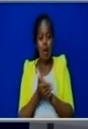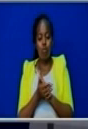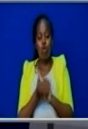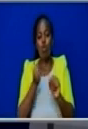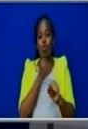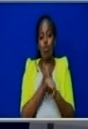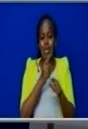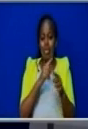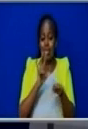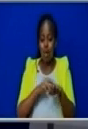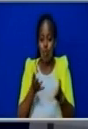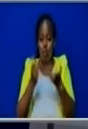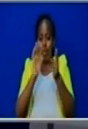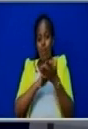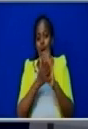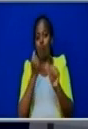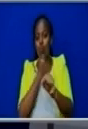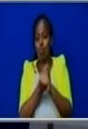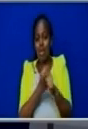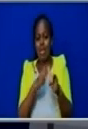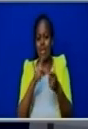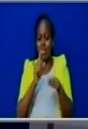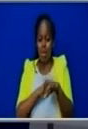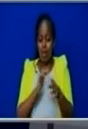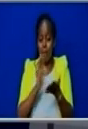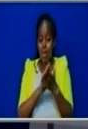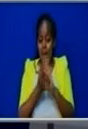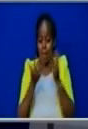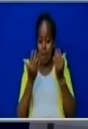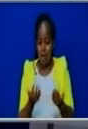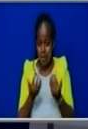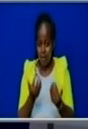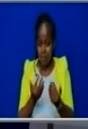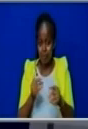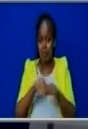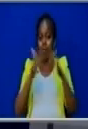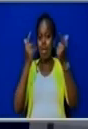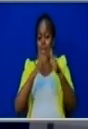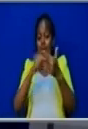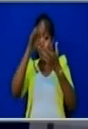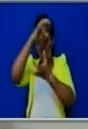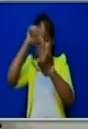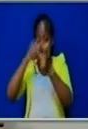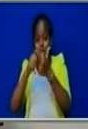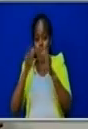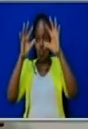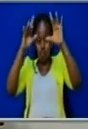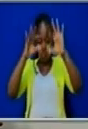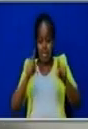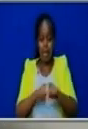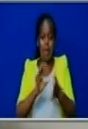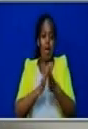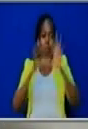it becomes heavier enough, it can't sustain itself in the air, it comes down. It comes down as rain. And as it